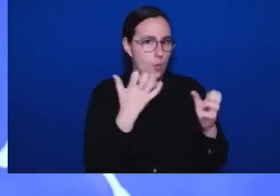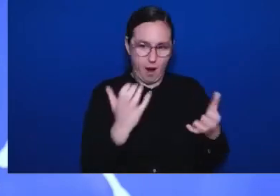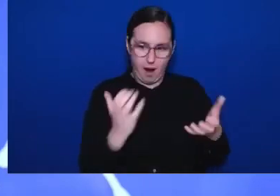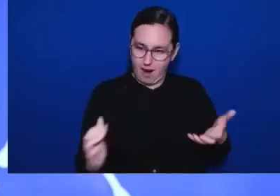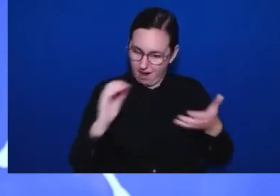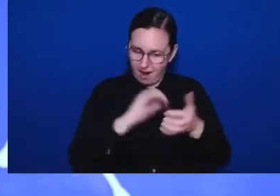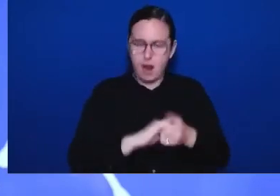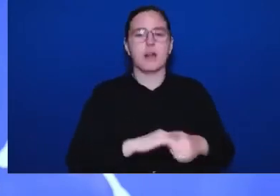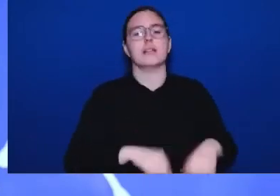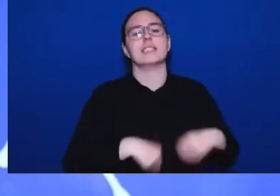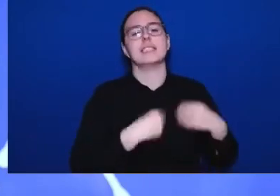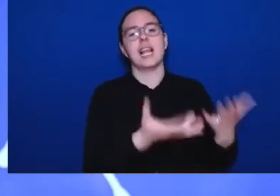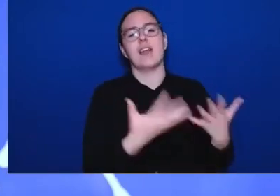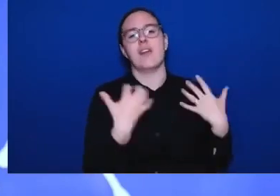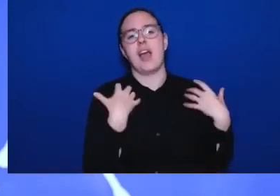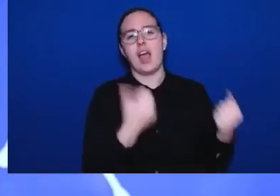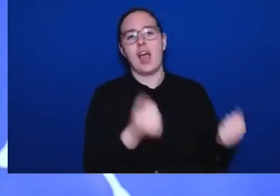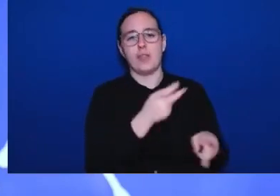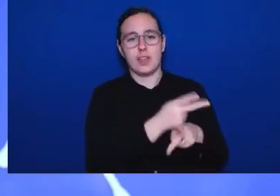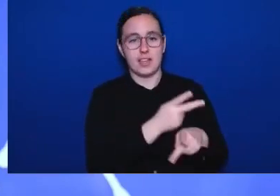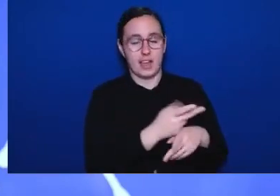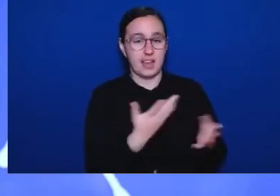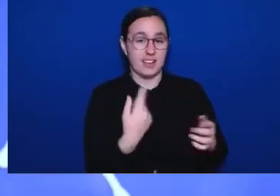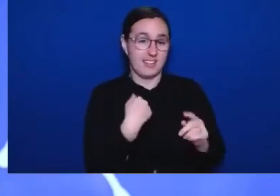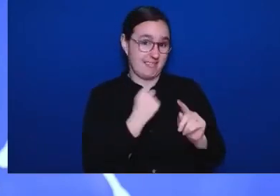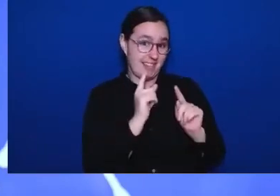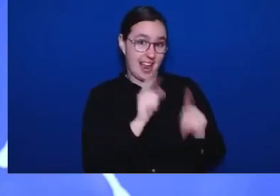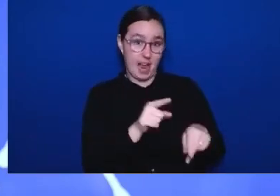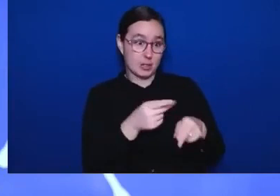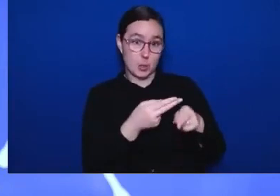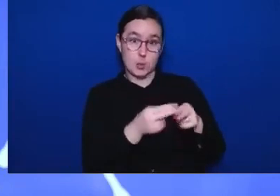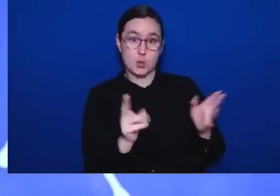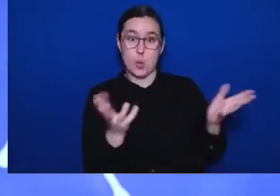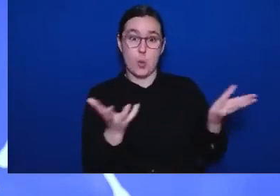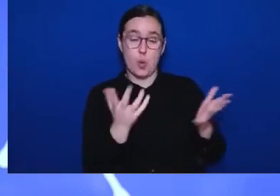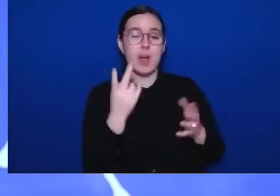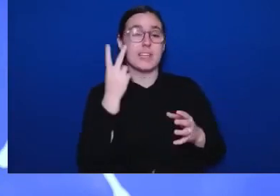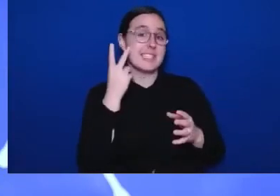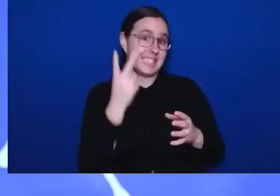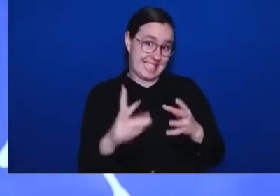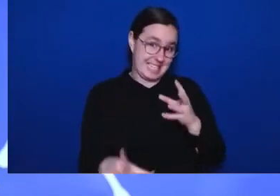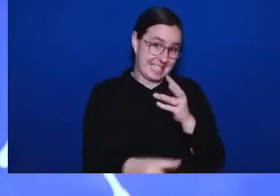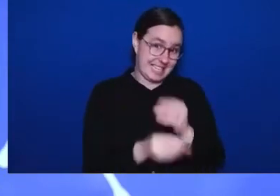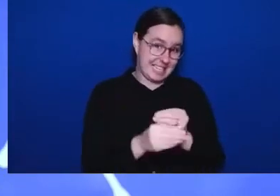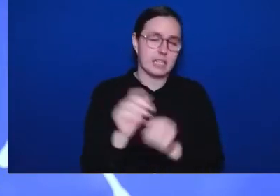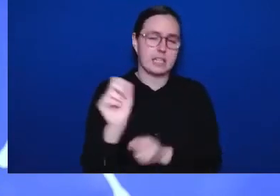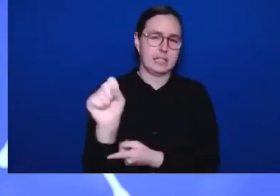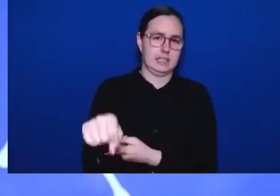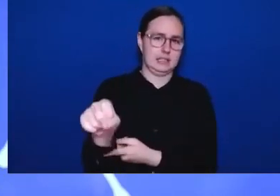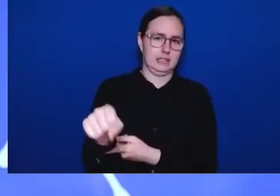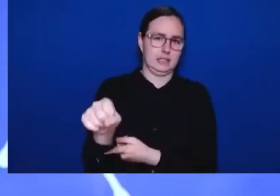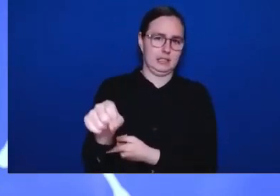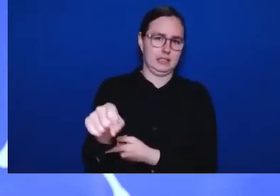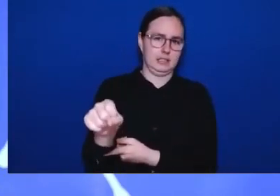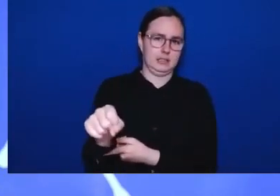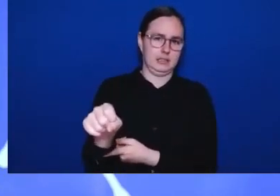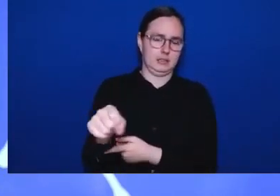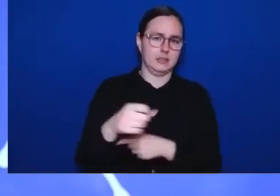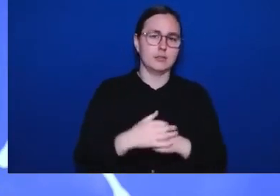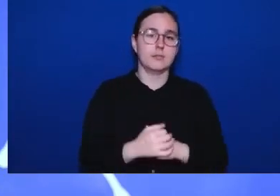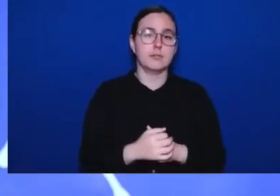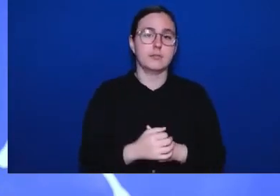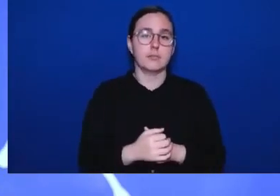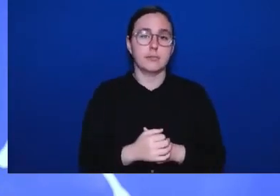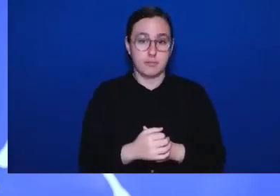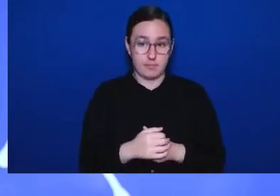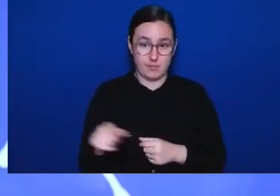question is we'll see some of that as well, I would argue, though. And I think Dr. Desange would agree with this,